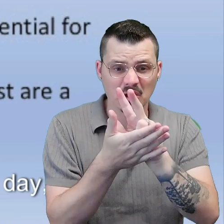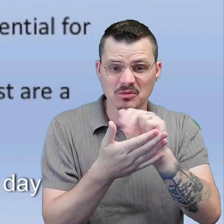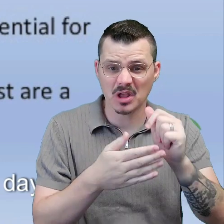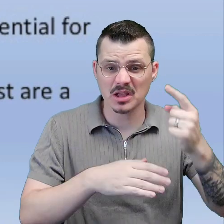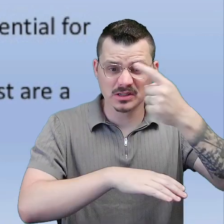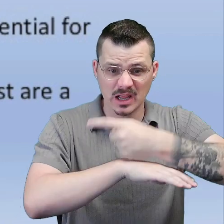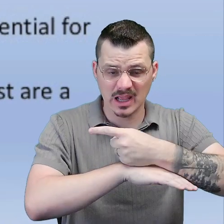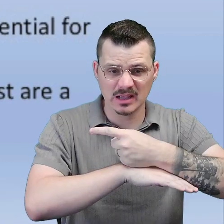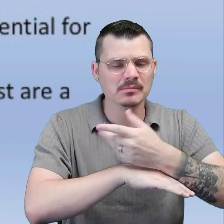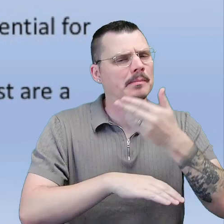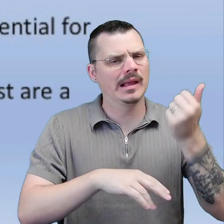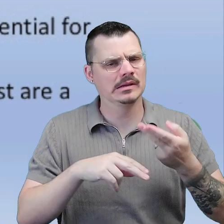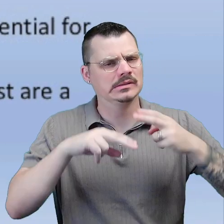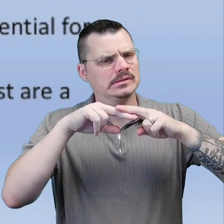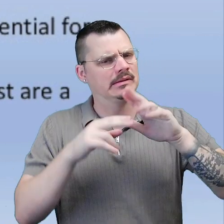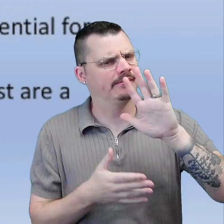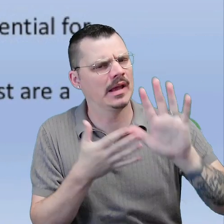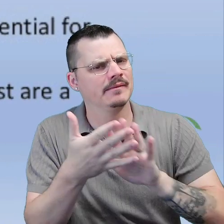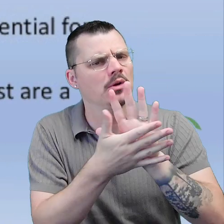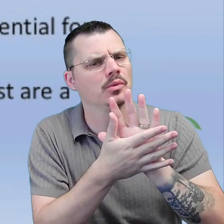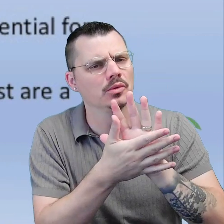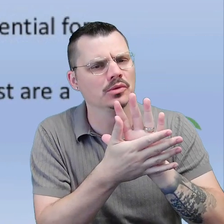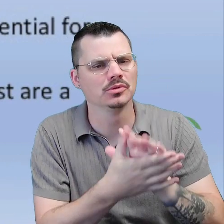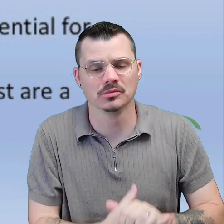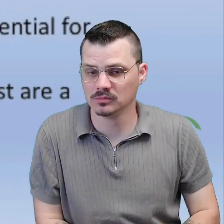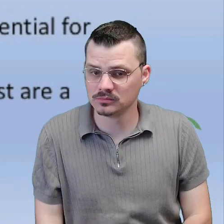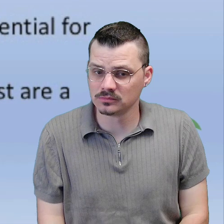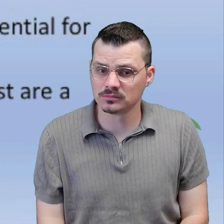hours a day, 5 hours a day is better.